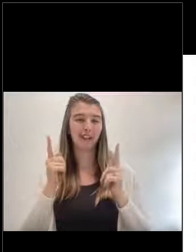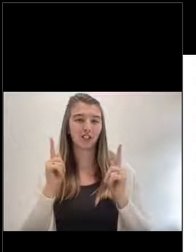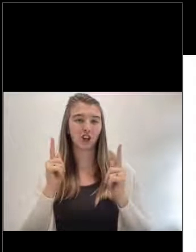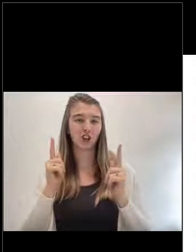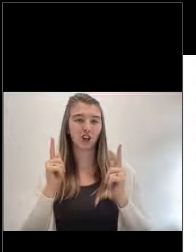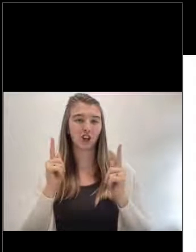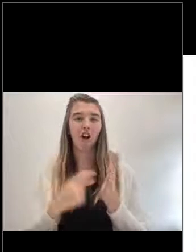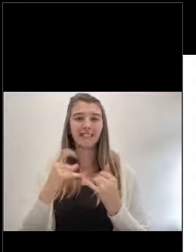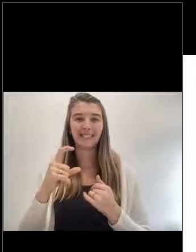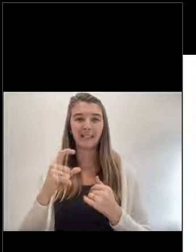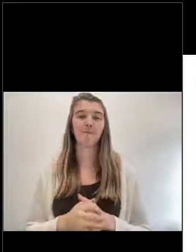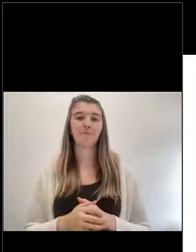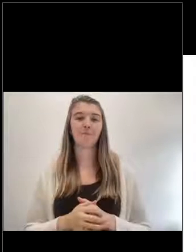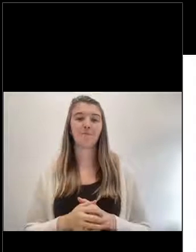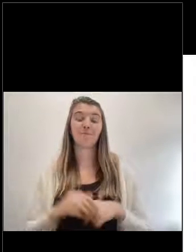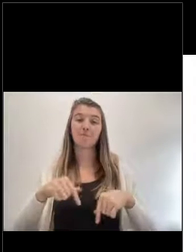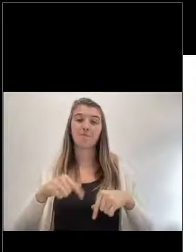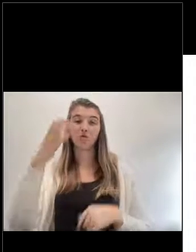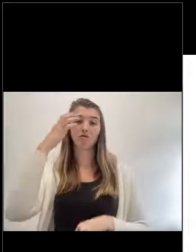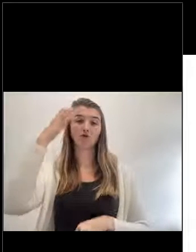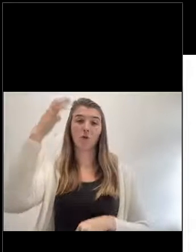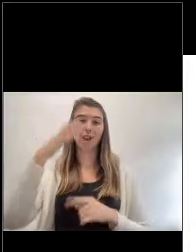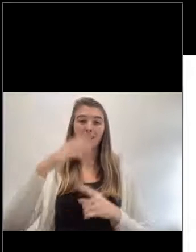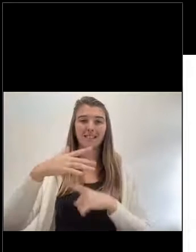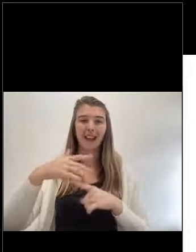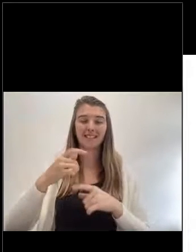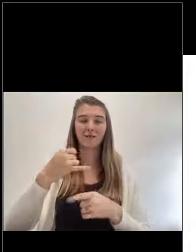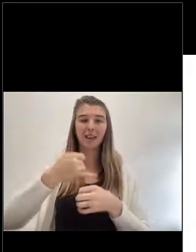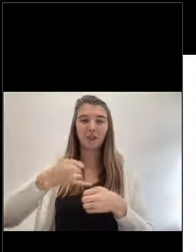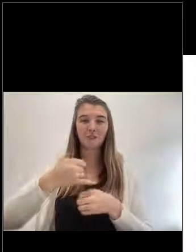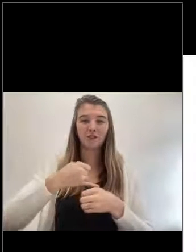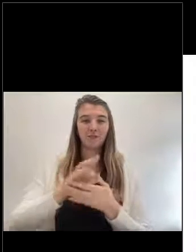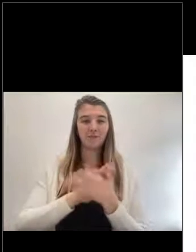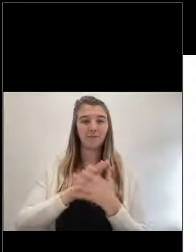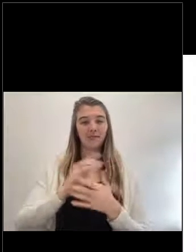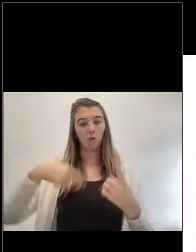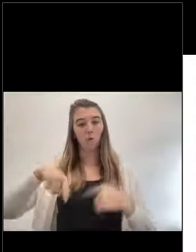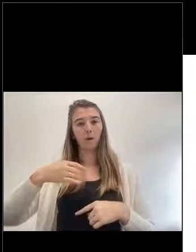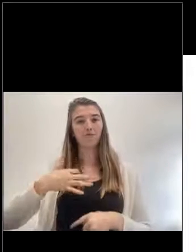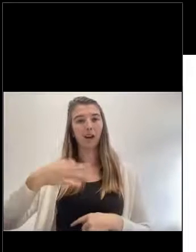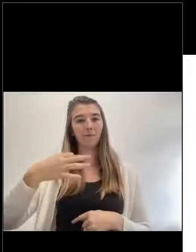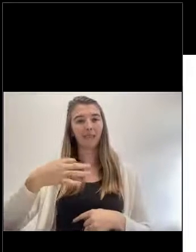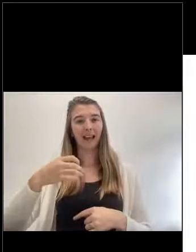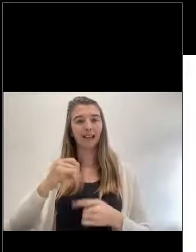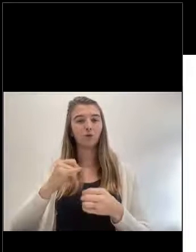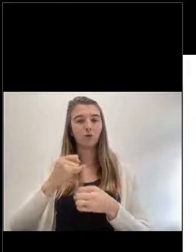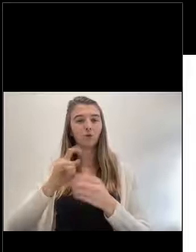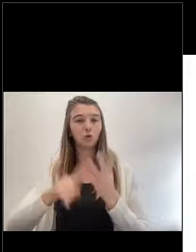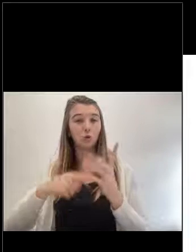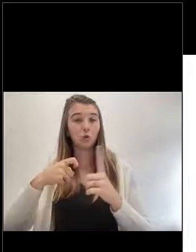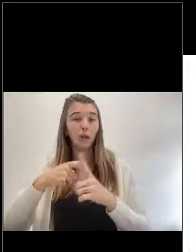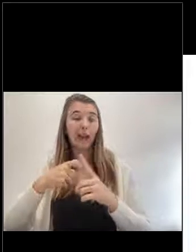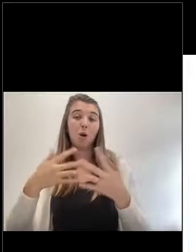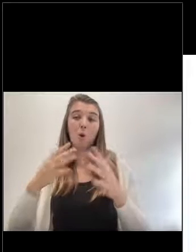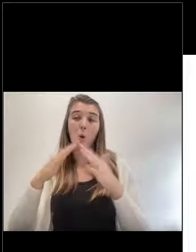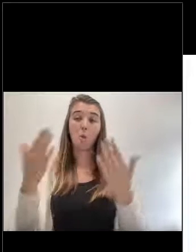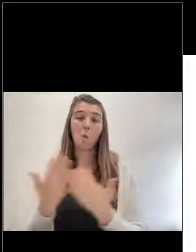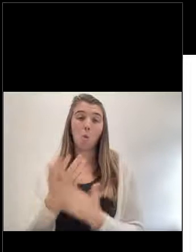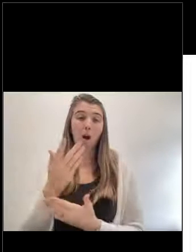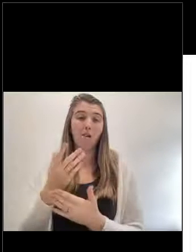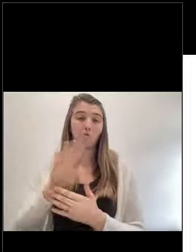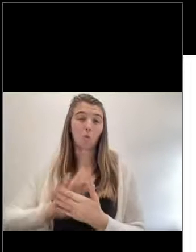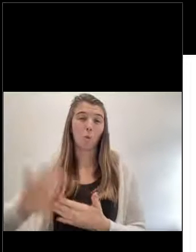the Royal Society of Chemistry represents chemists in the UK and worldwide, with over 45,000 members across